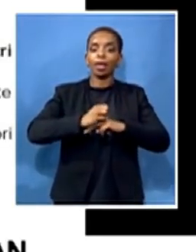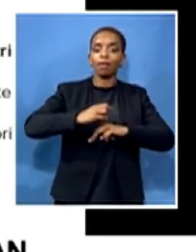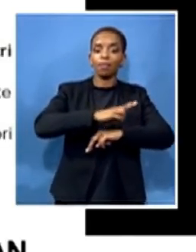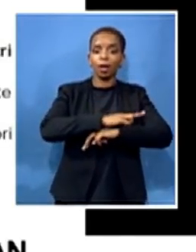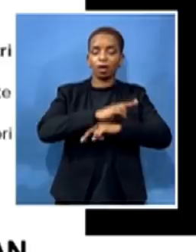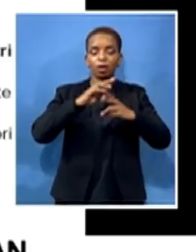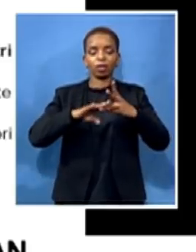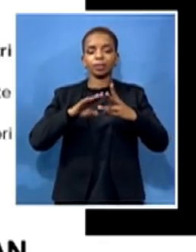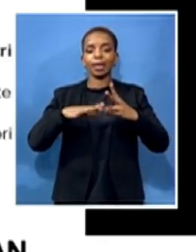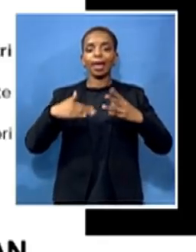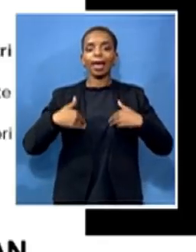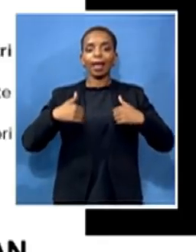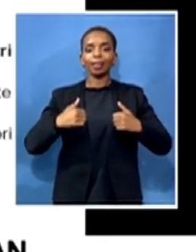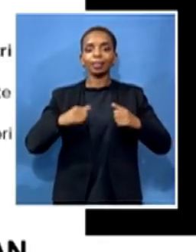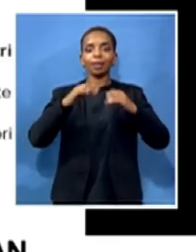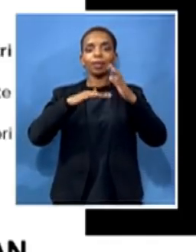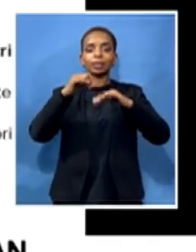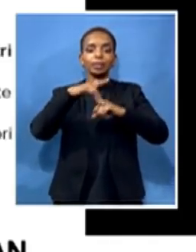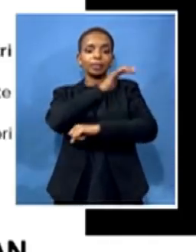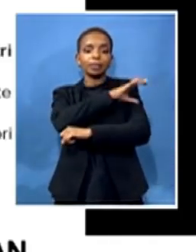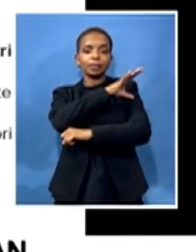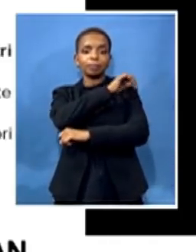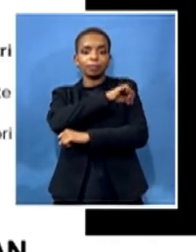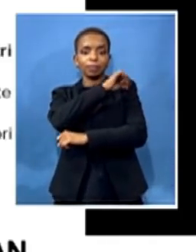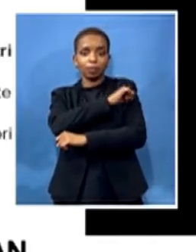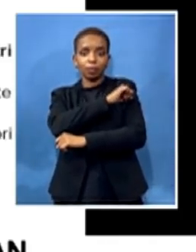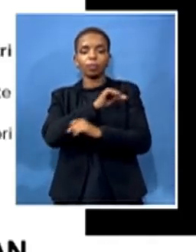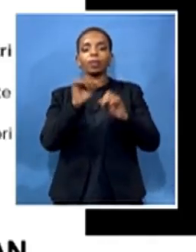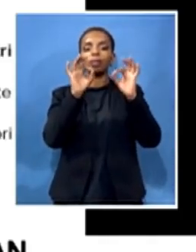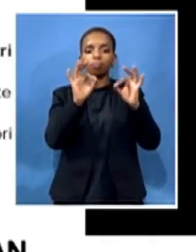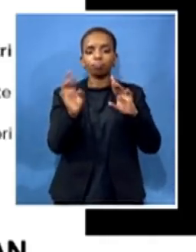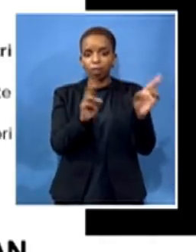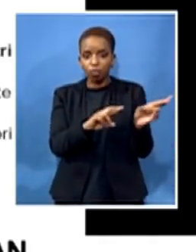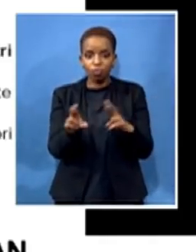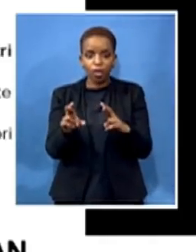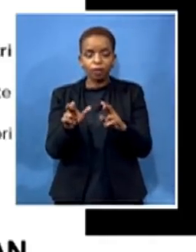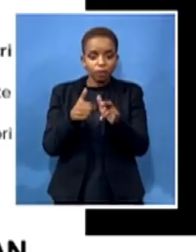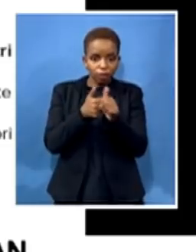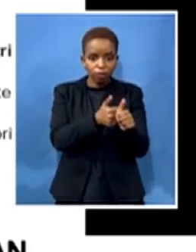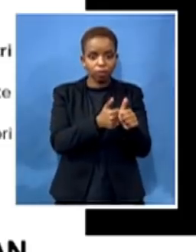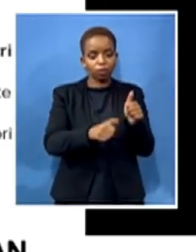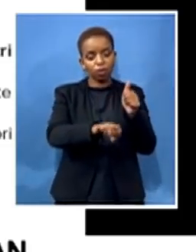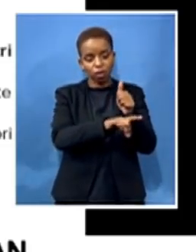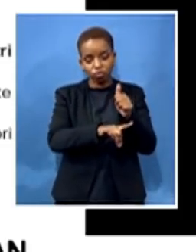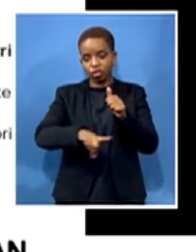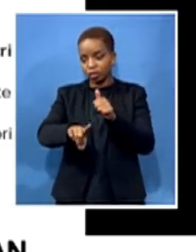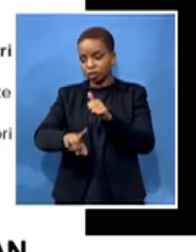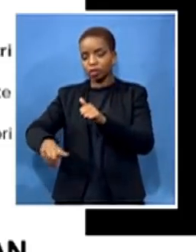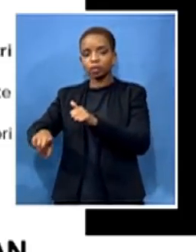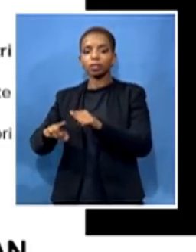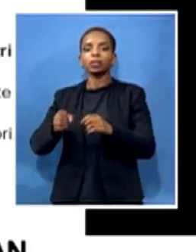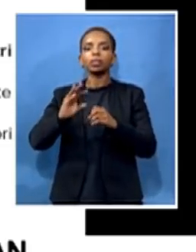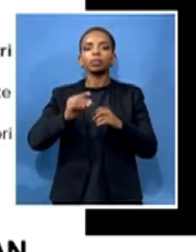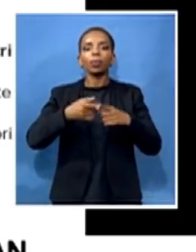according to districts, so that we know what is happening per district